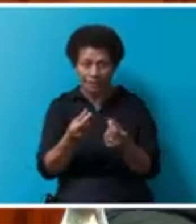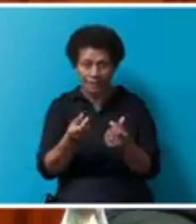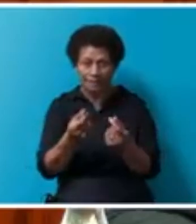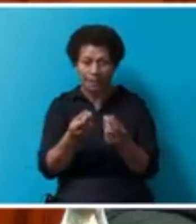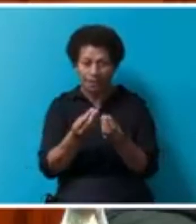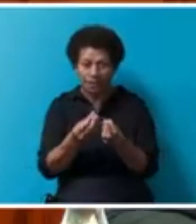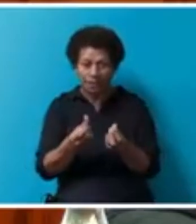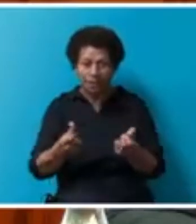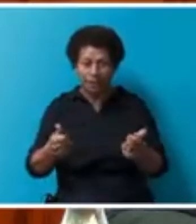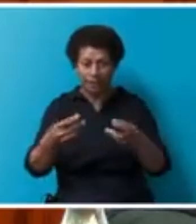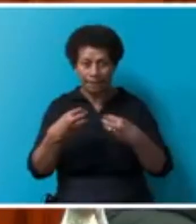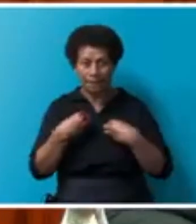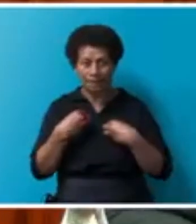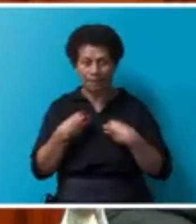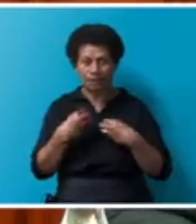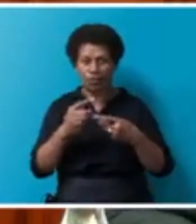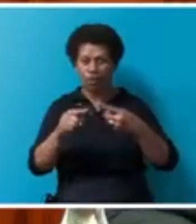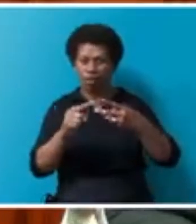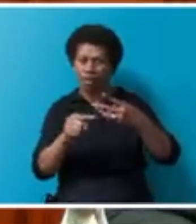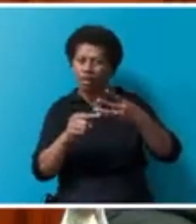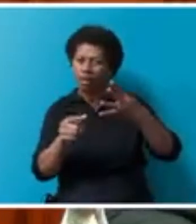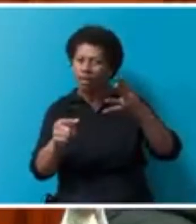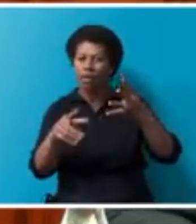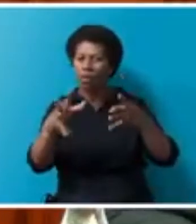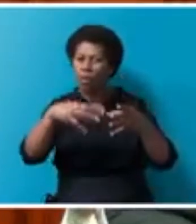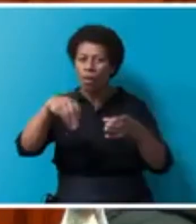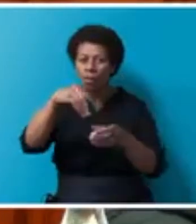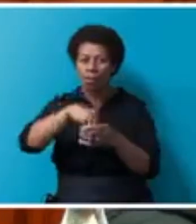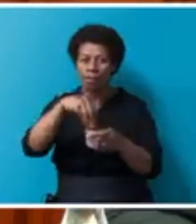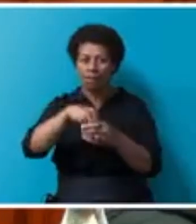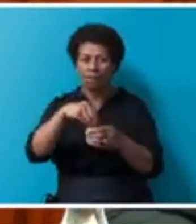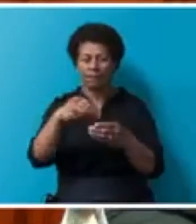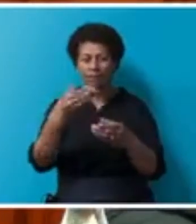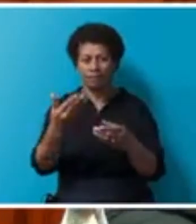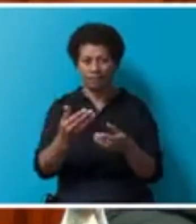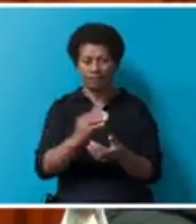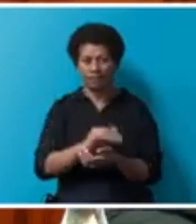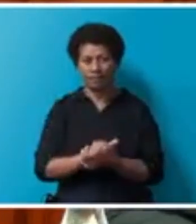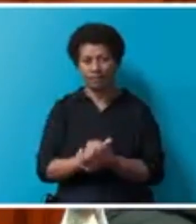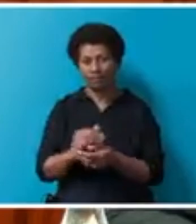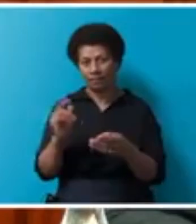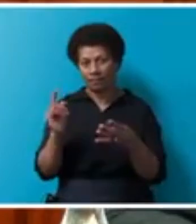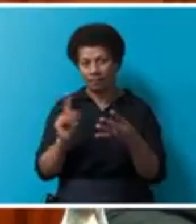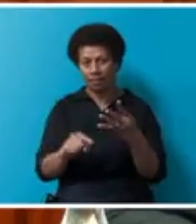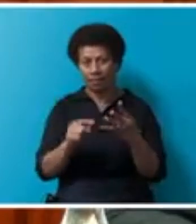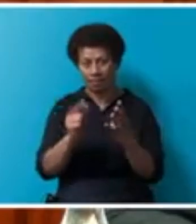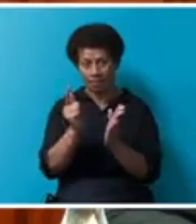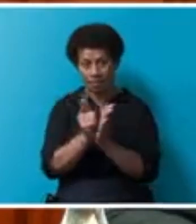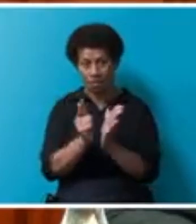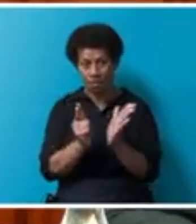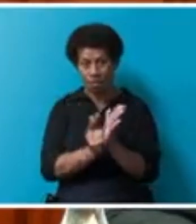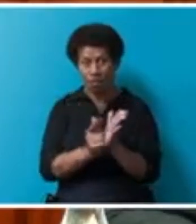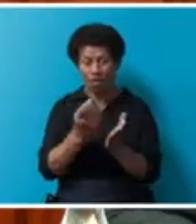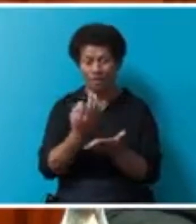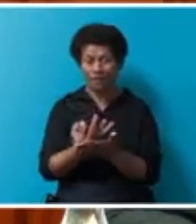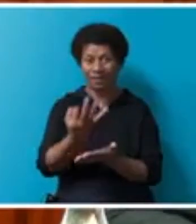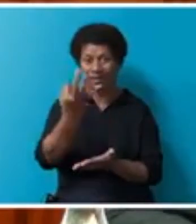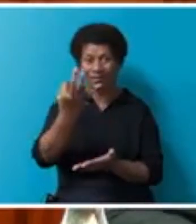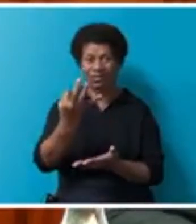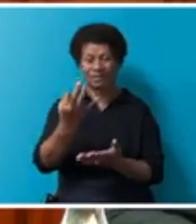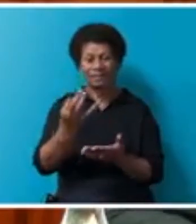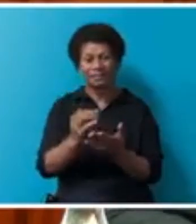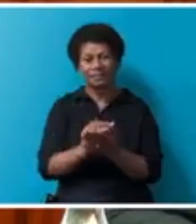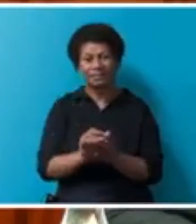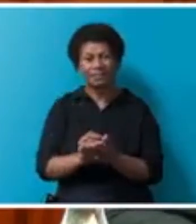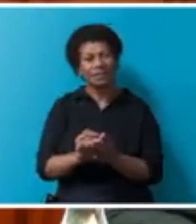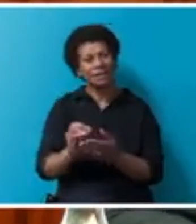partnership with key technical stakeholders. To further enhance insolvency laws, we are in the process of finalizing the insolvency bill, which